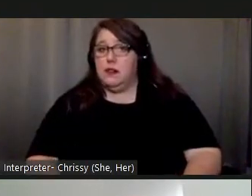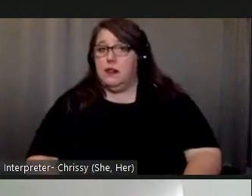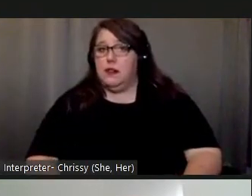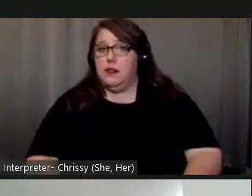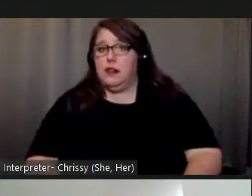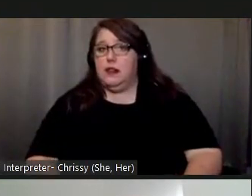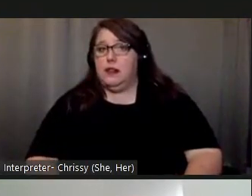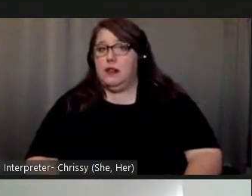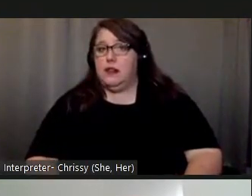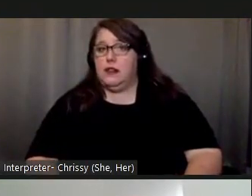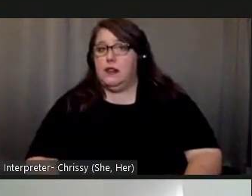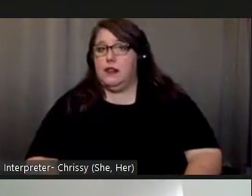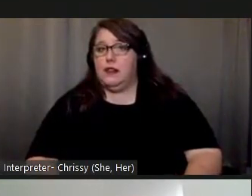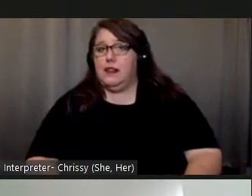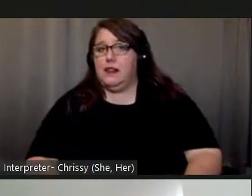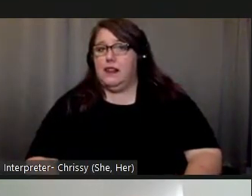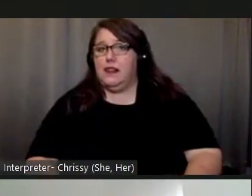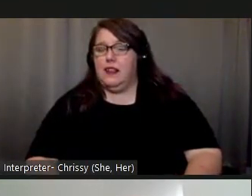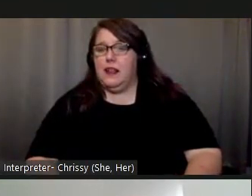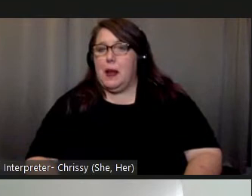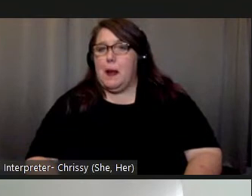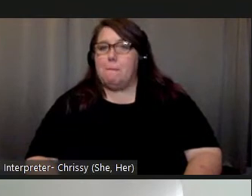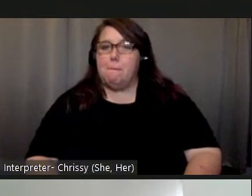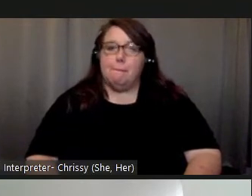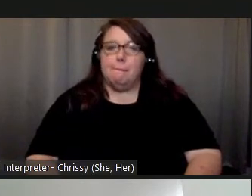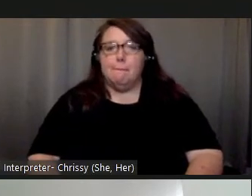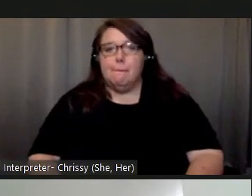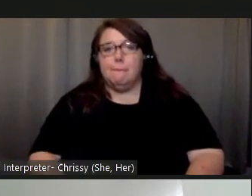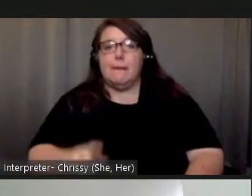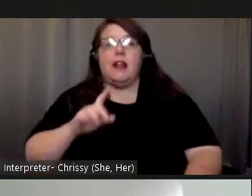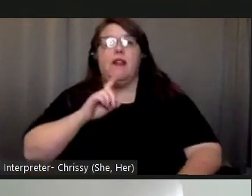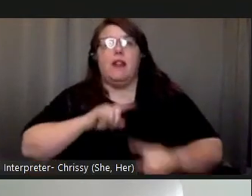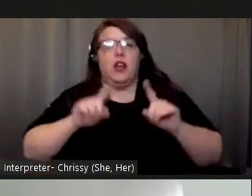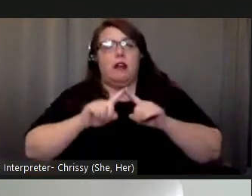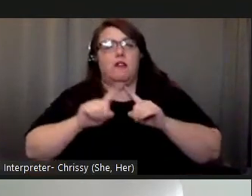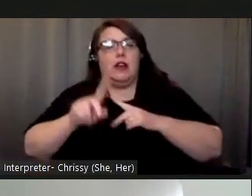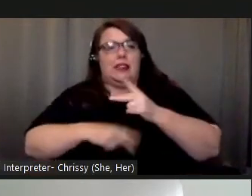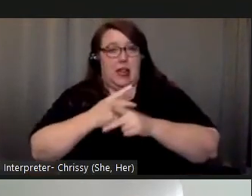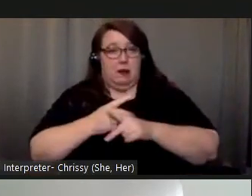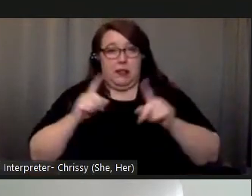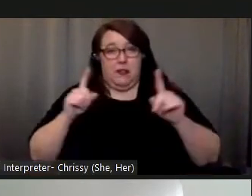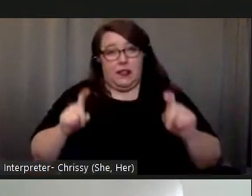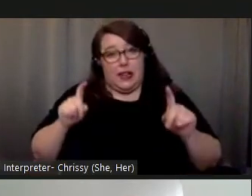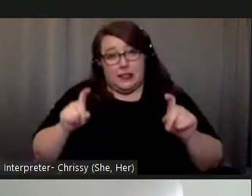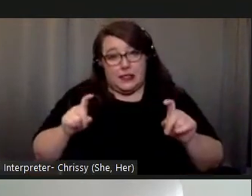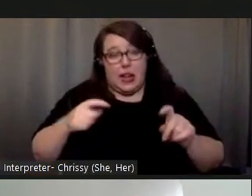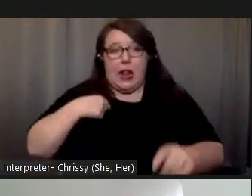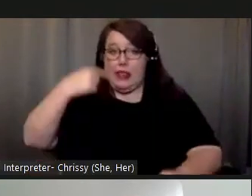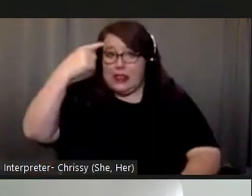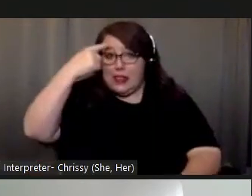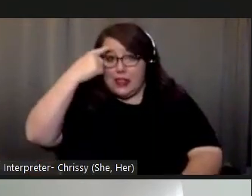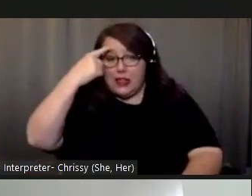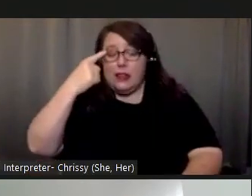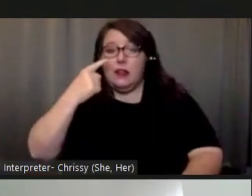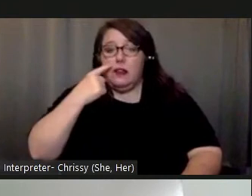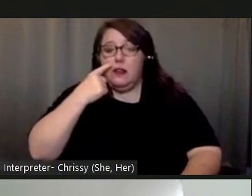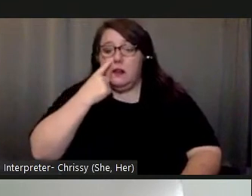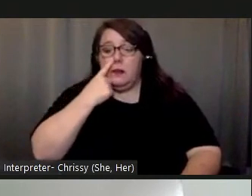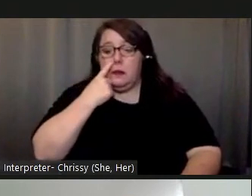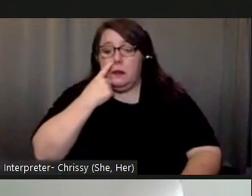So they're different types of tests. I think that there's ways